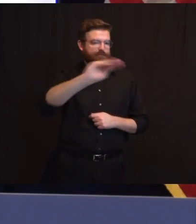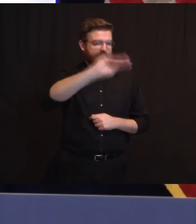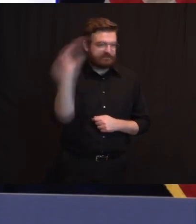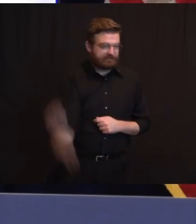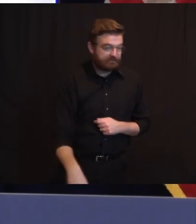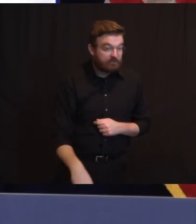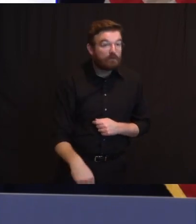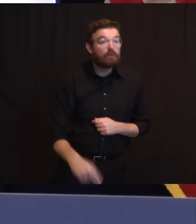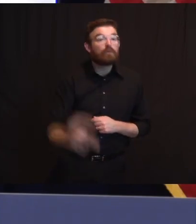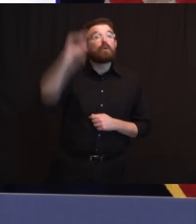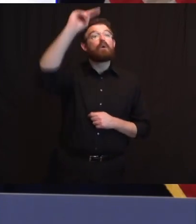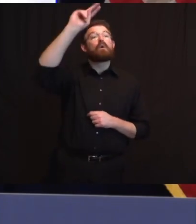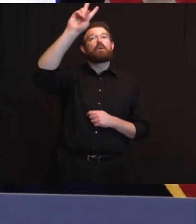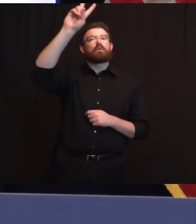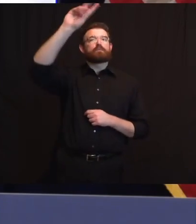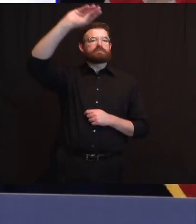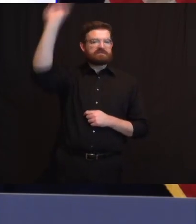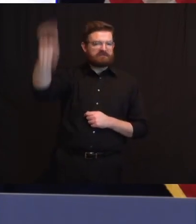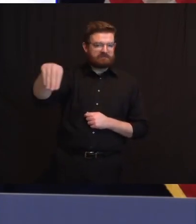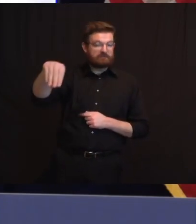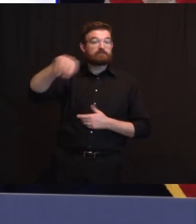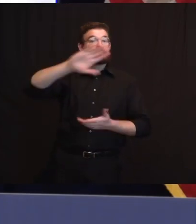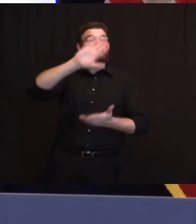2%, the central part of the state